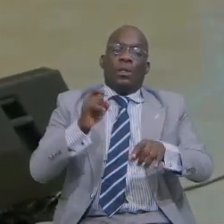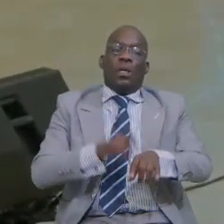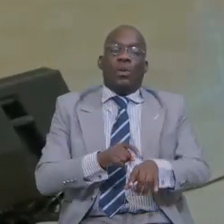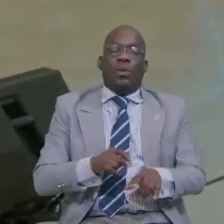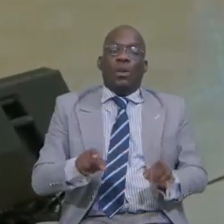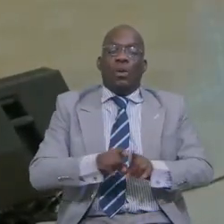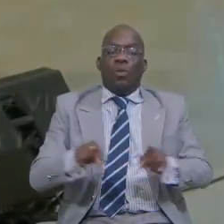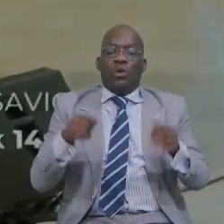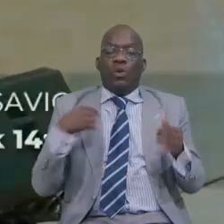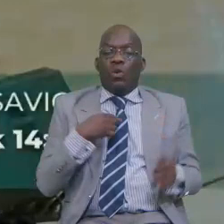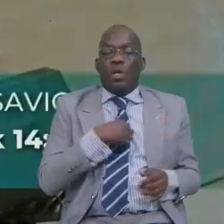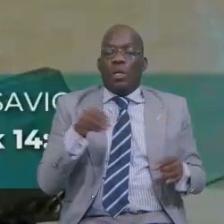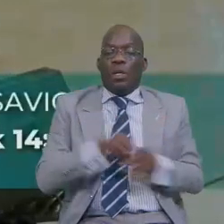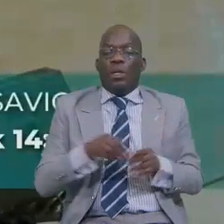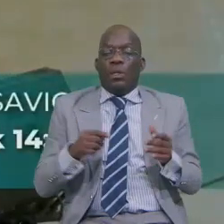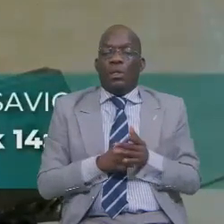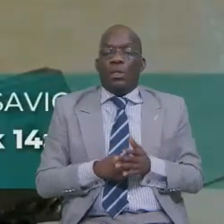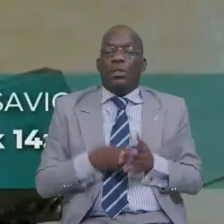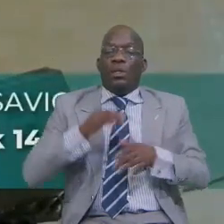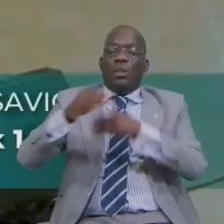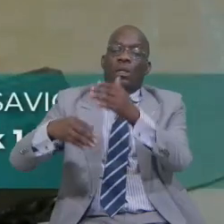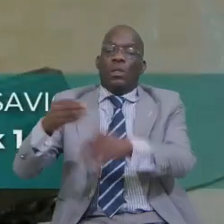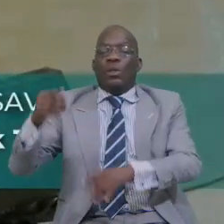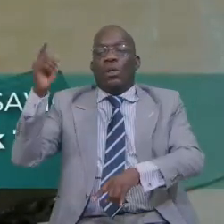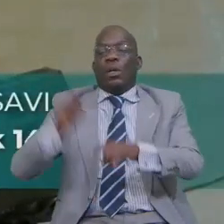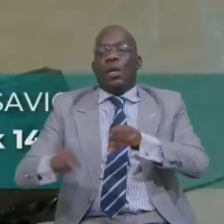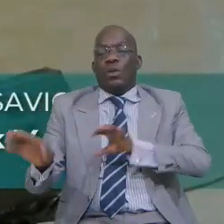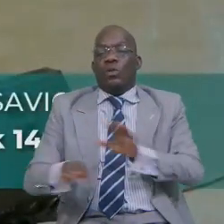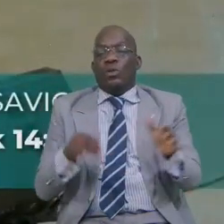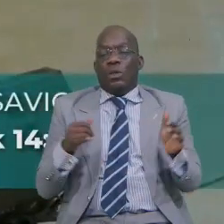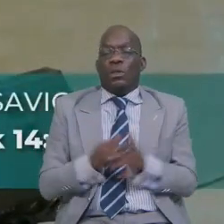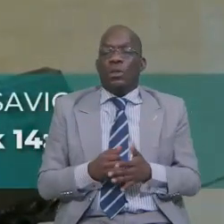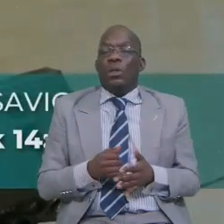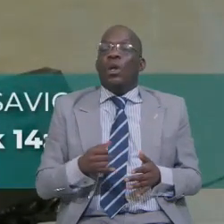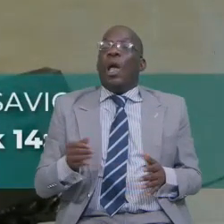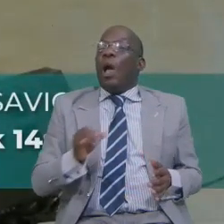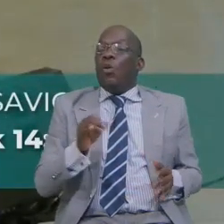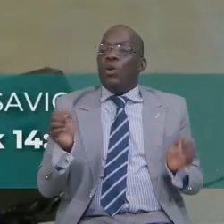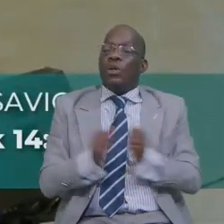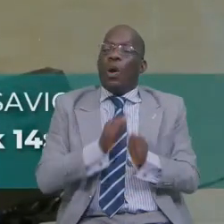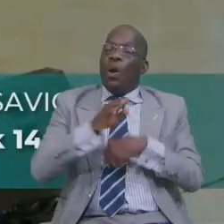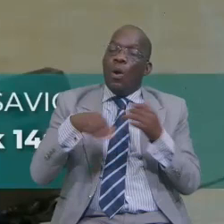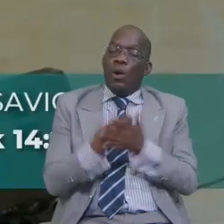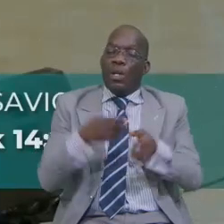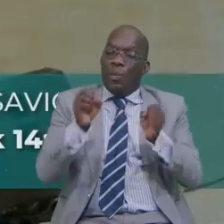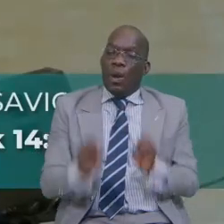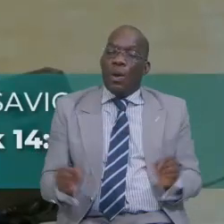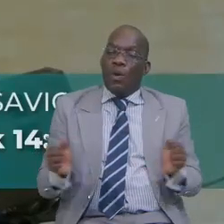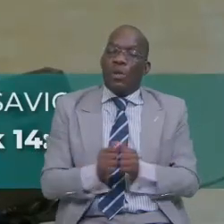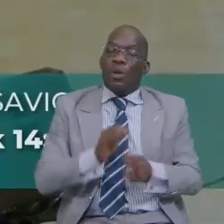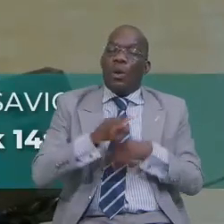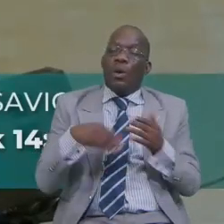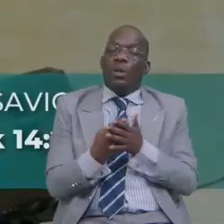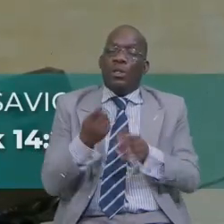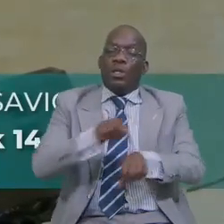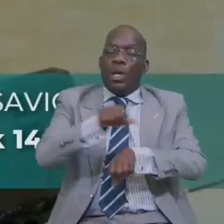generation, we cannot do that again. He said, I am with you with all the power, with all the strength, with all the anointing. I am with